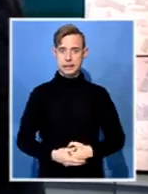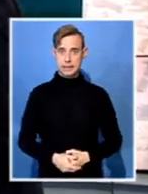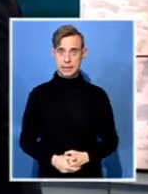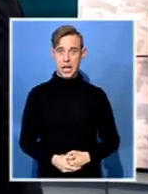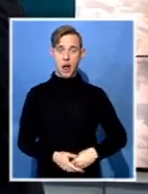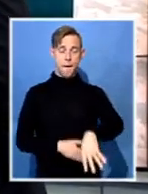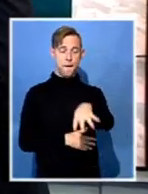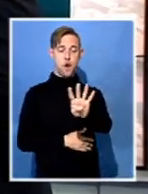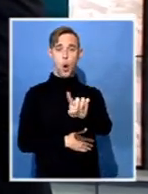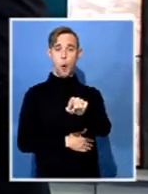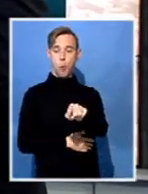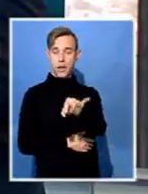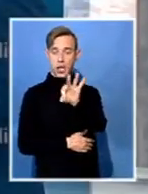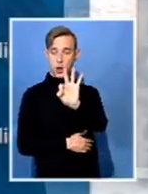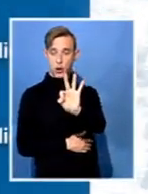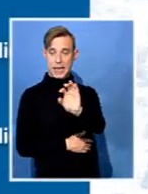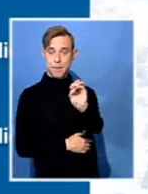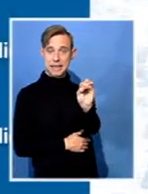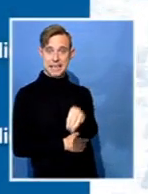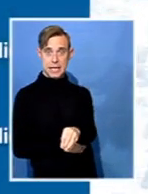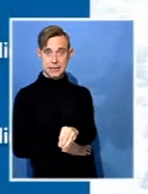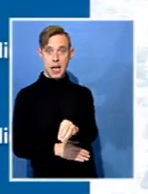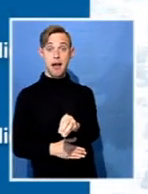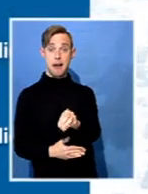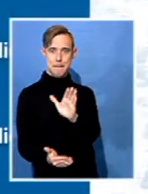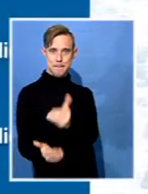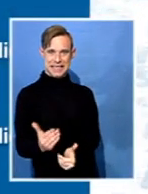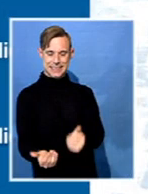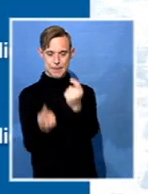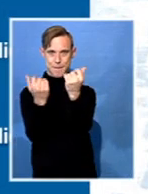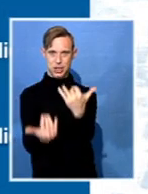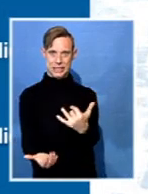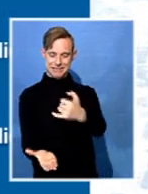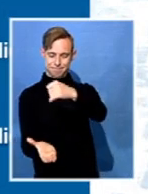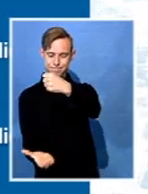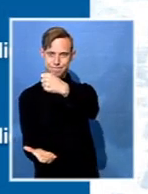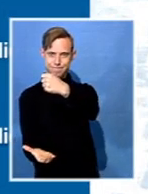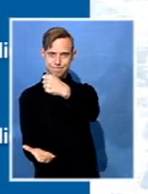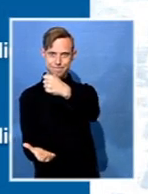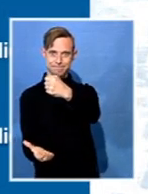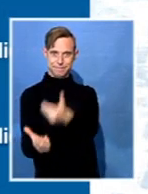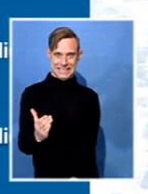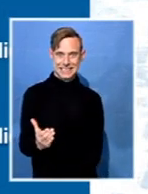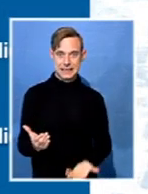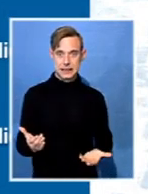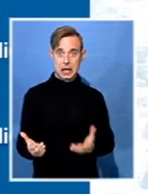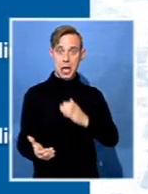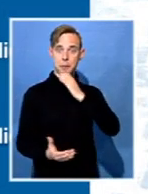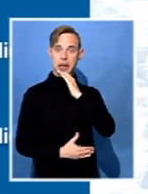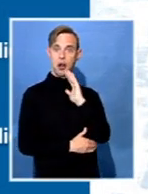4.3%. That is the projected budget deficit. So this is the budget deficit that has widened from a target of